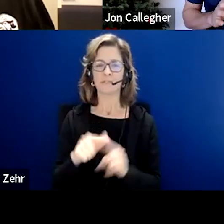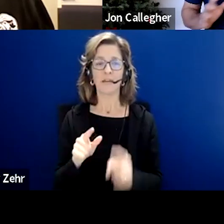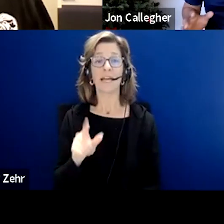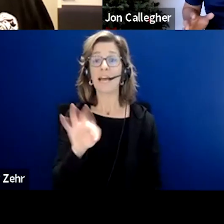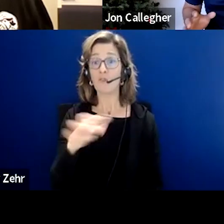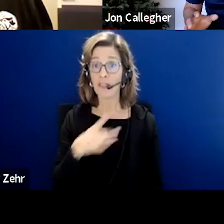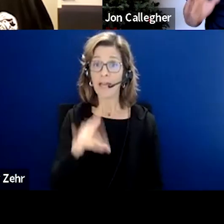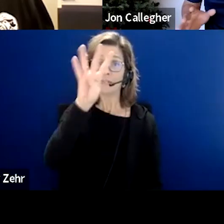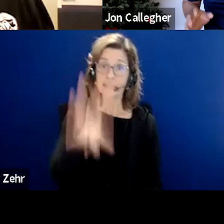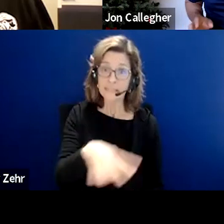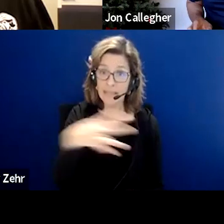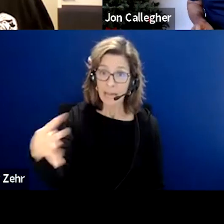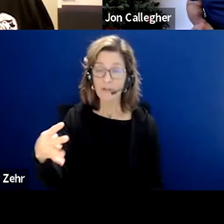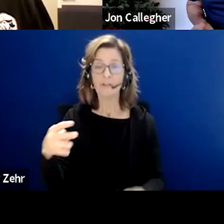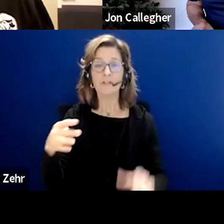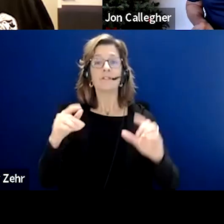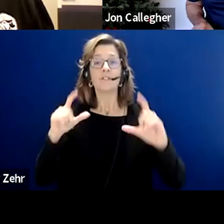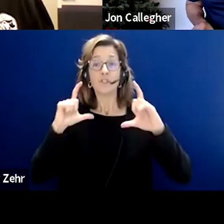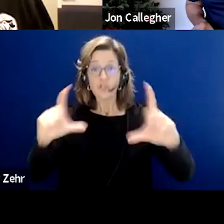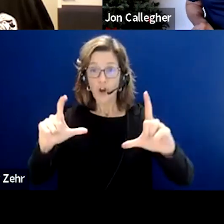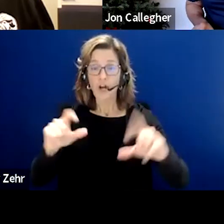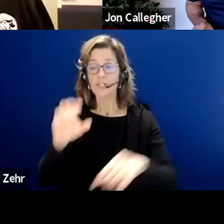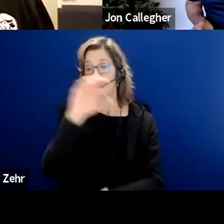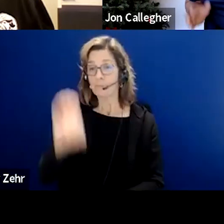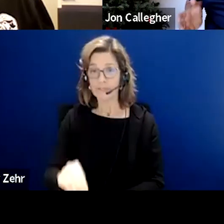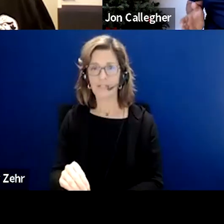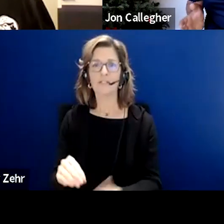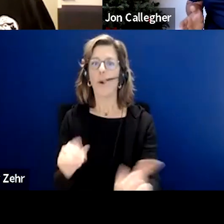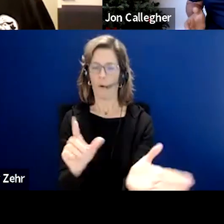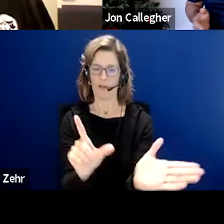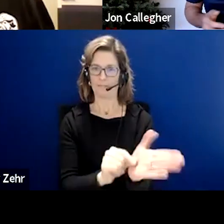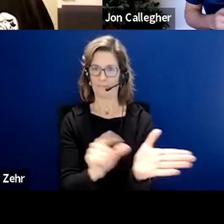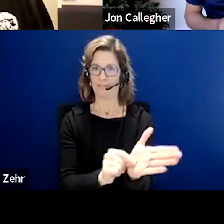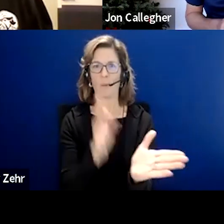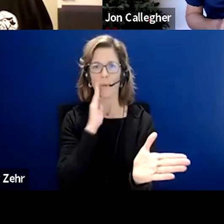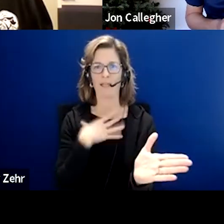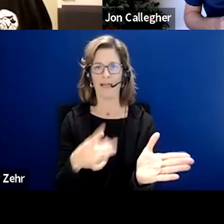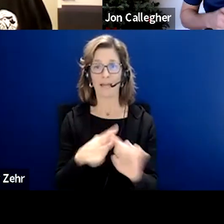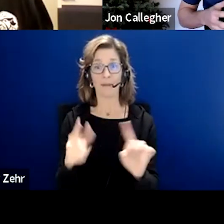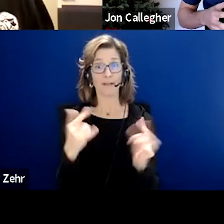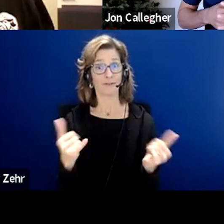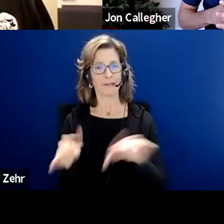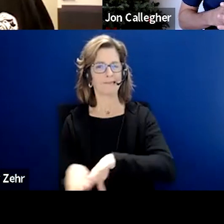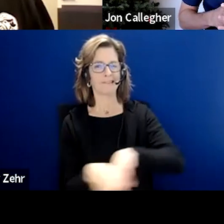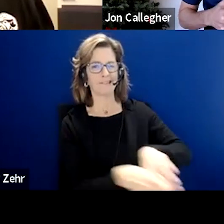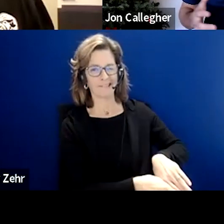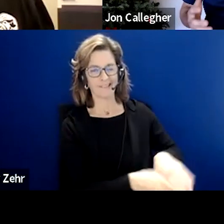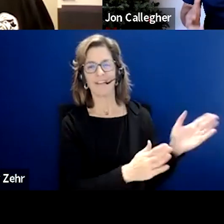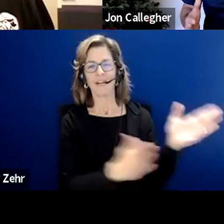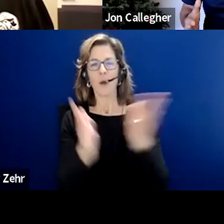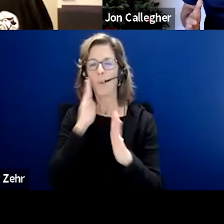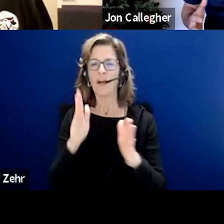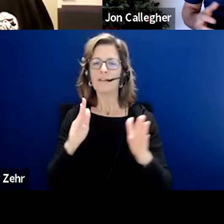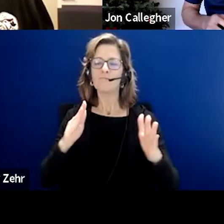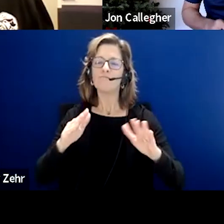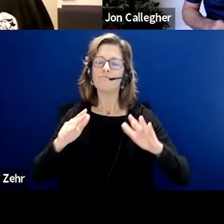charts and percentages, you're going to love the report. But for the sake of this discussion, we wanted to focus a bit more on the higher